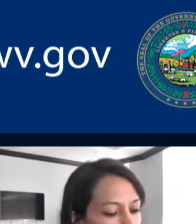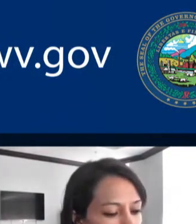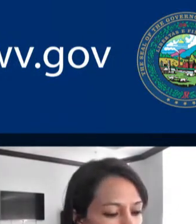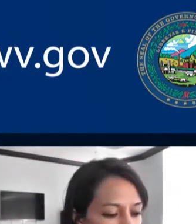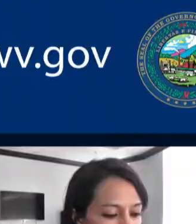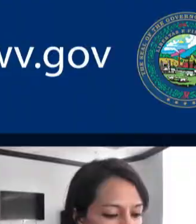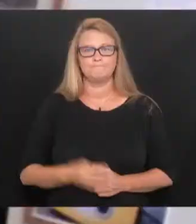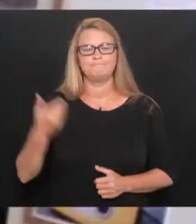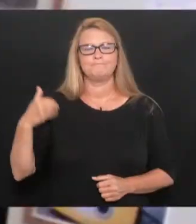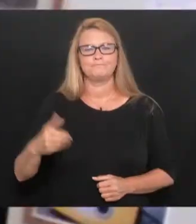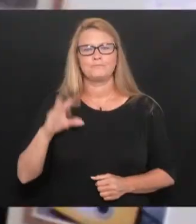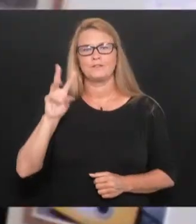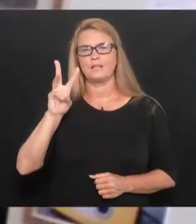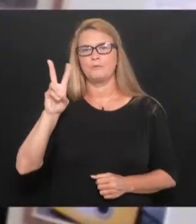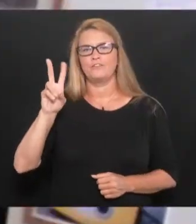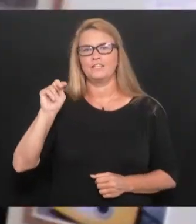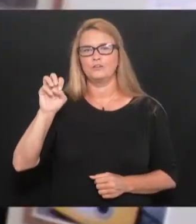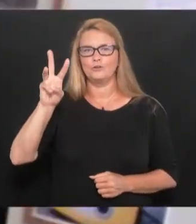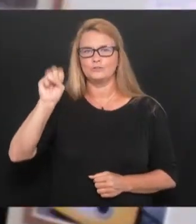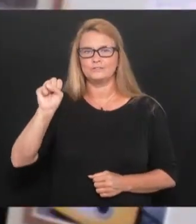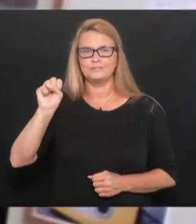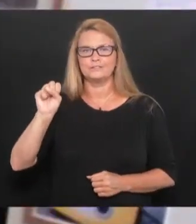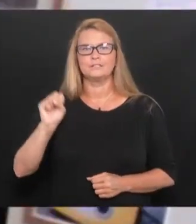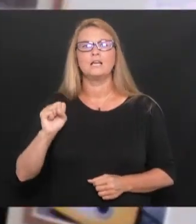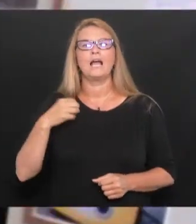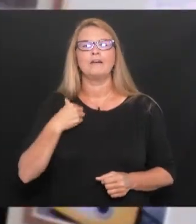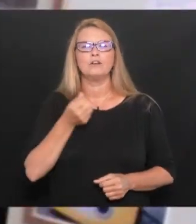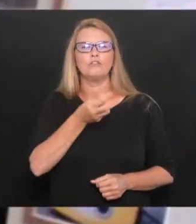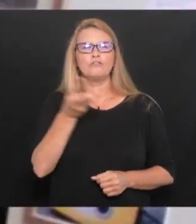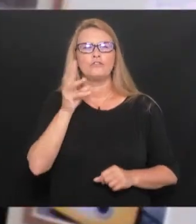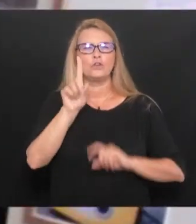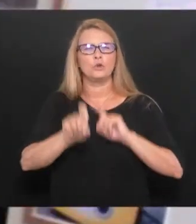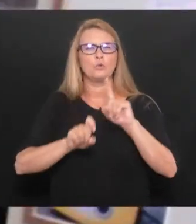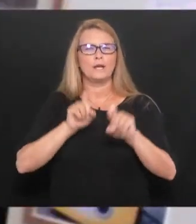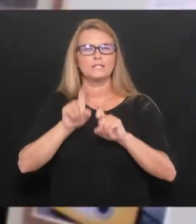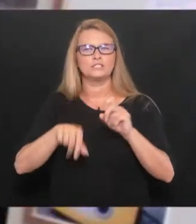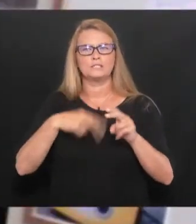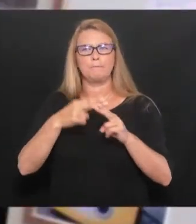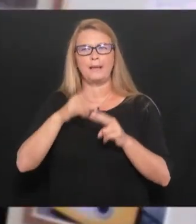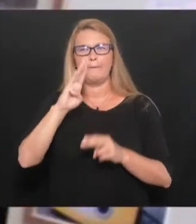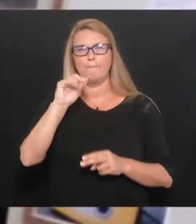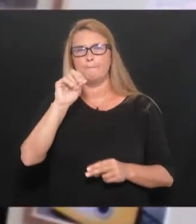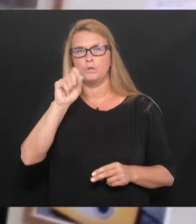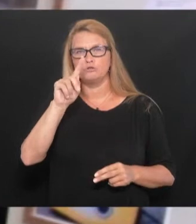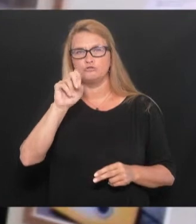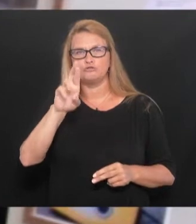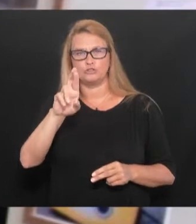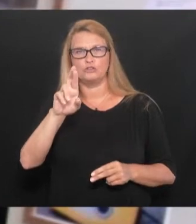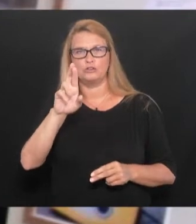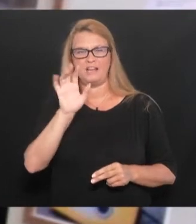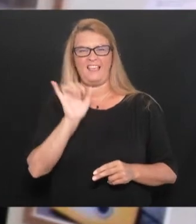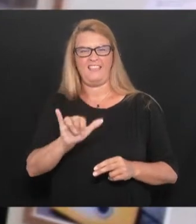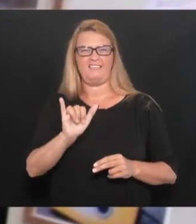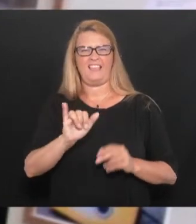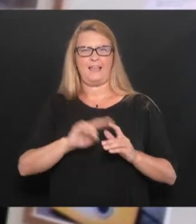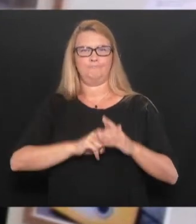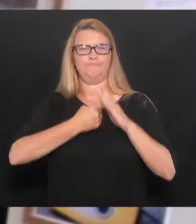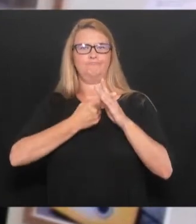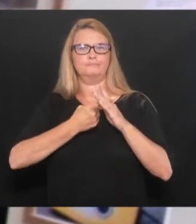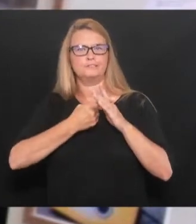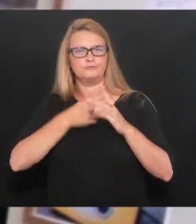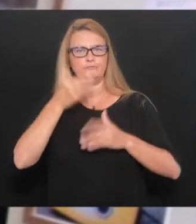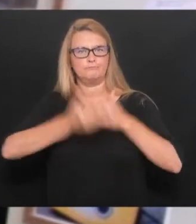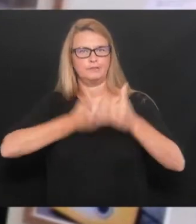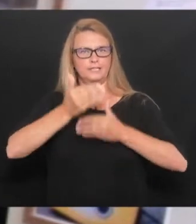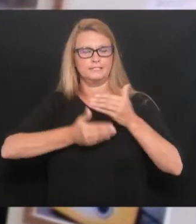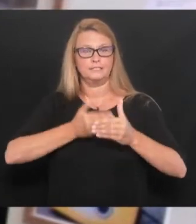is Charles Young with WV News. I had a couple of questions about our booster initiative, our Battlefield Booster Initiative. So first of all,